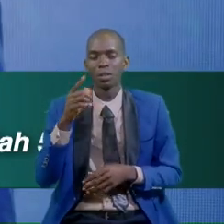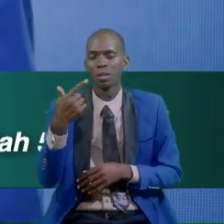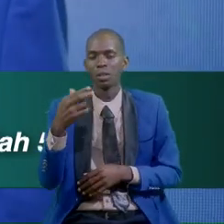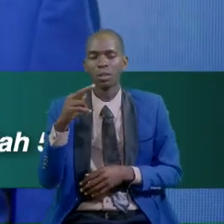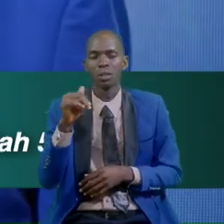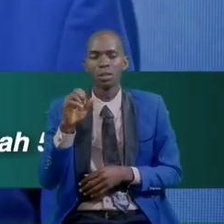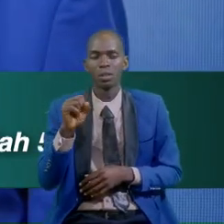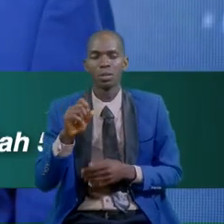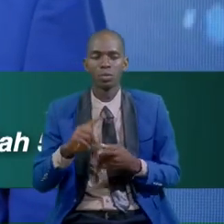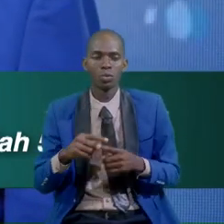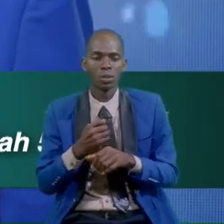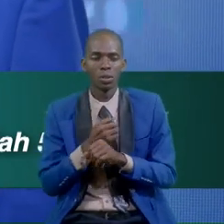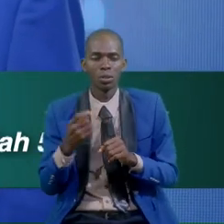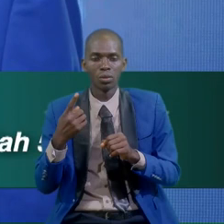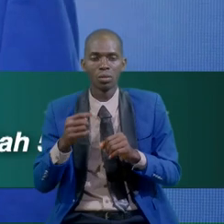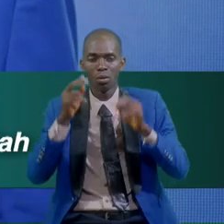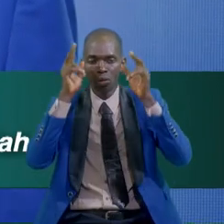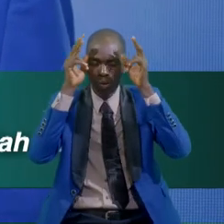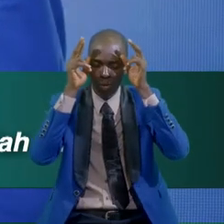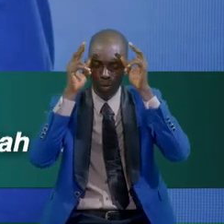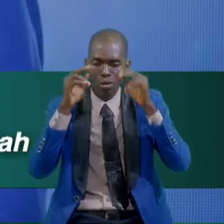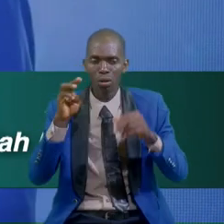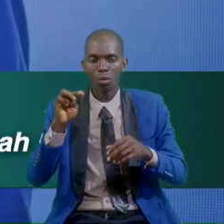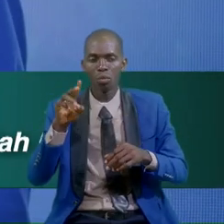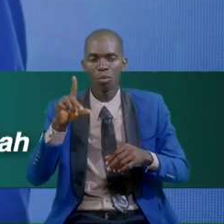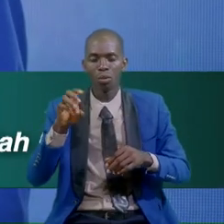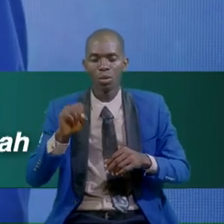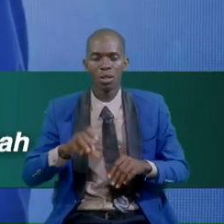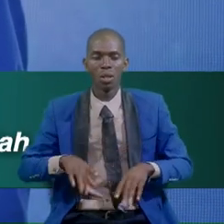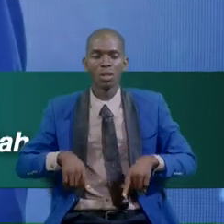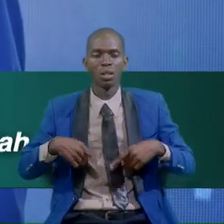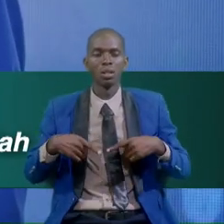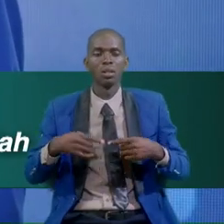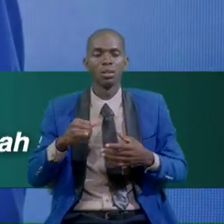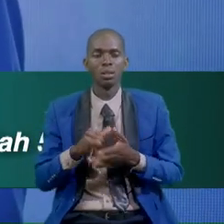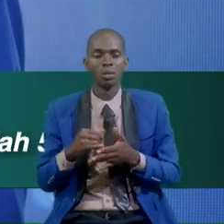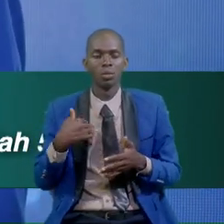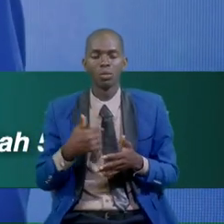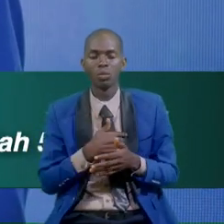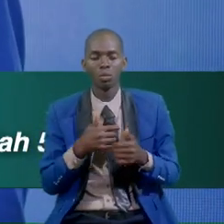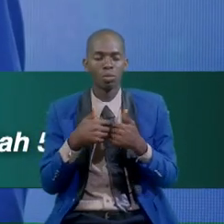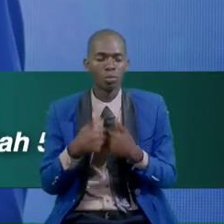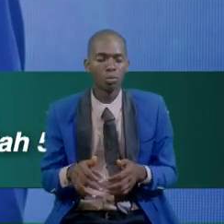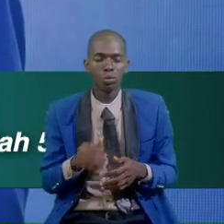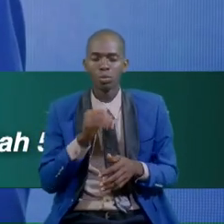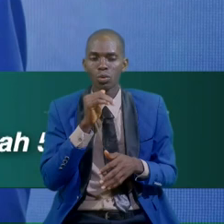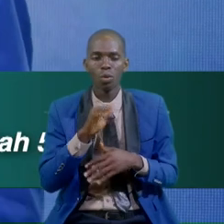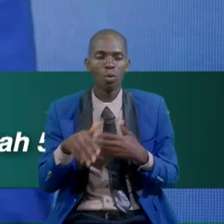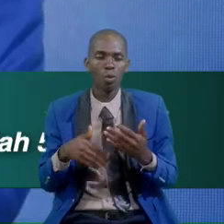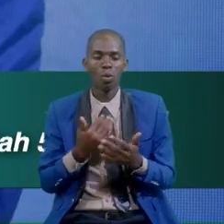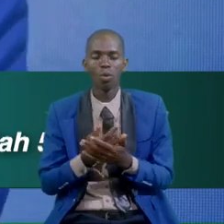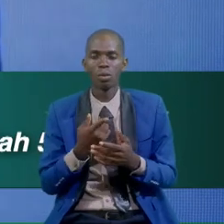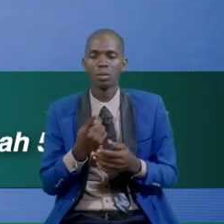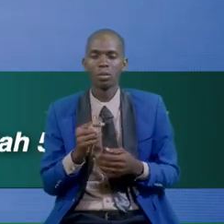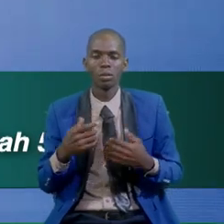the mules alive, that we lose not all the beasts.